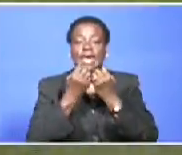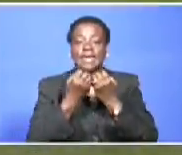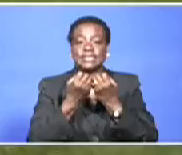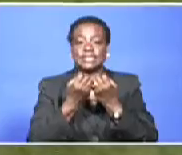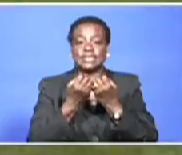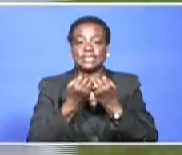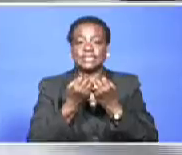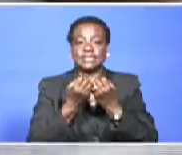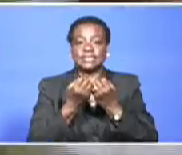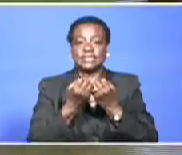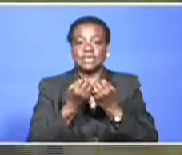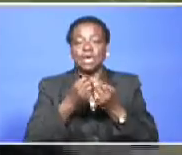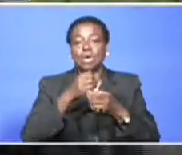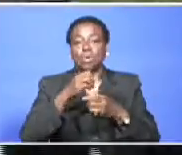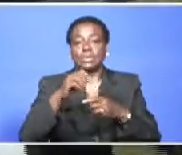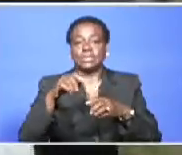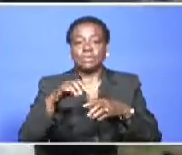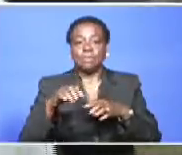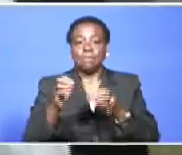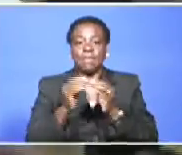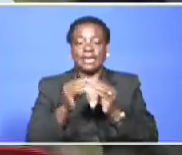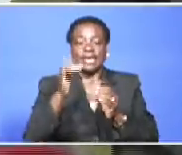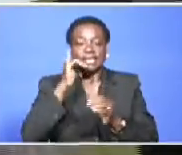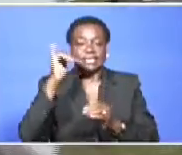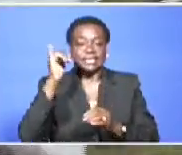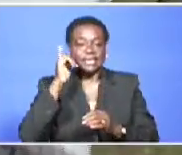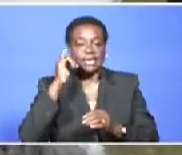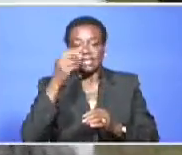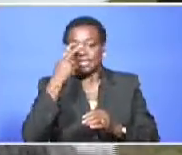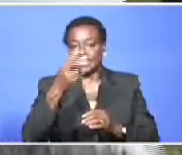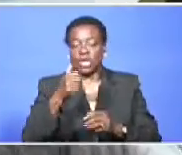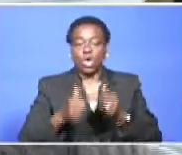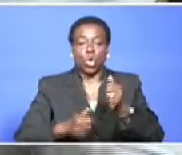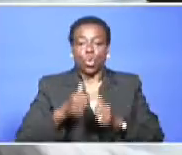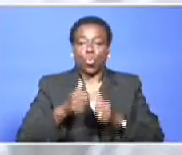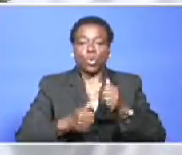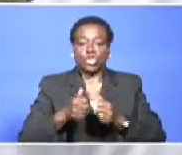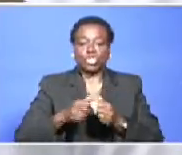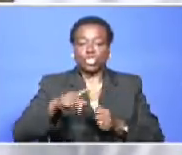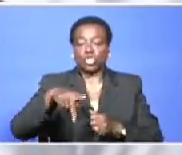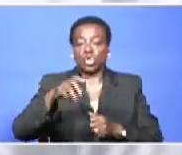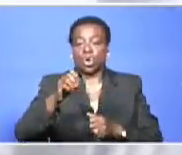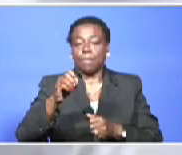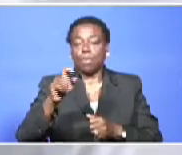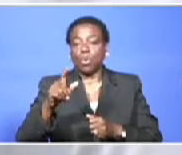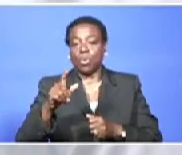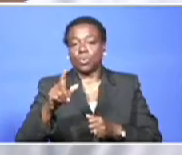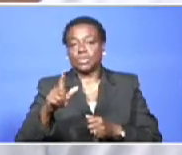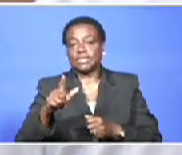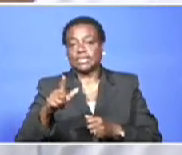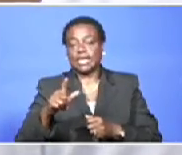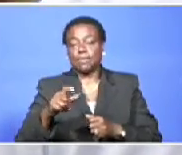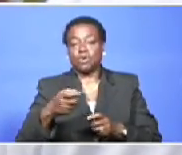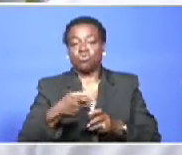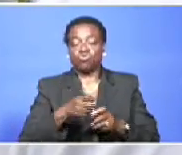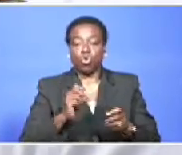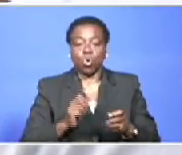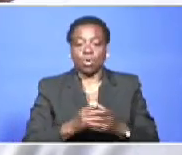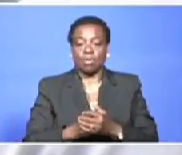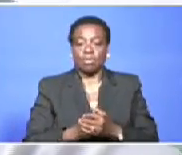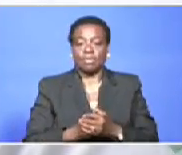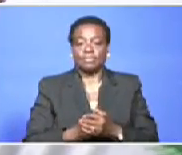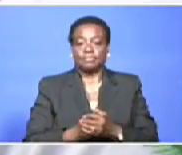gathered yesterday at the Montague foreshore to see which boats they would draw. We caught up with one of the organizers and several of the skippers who shared